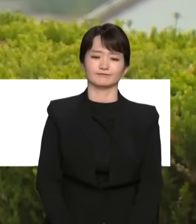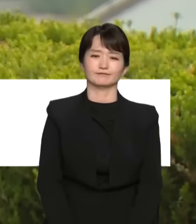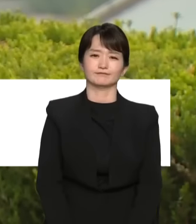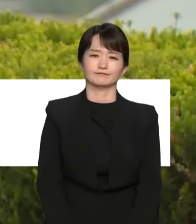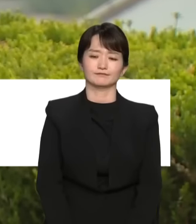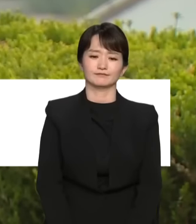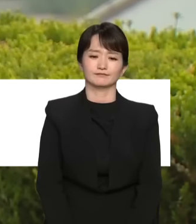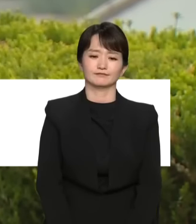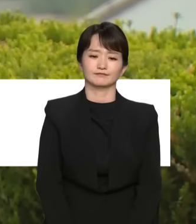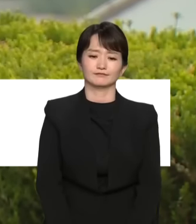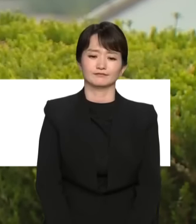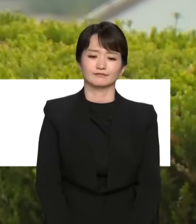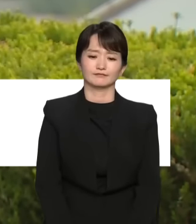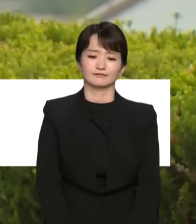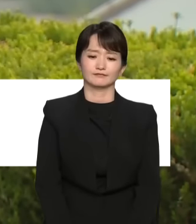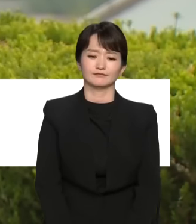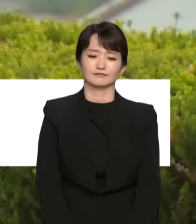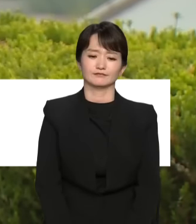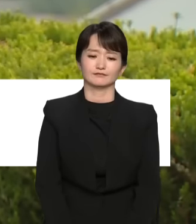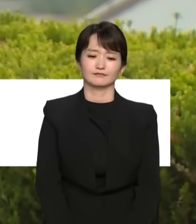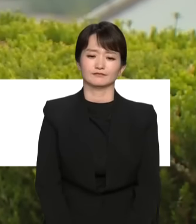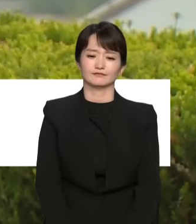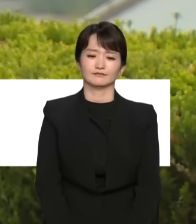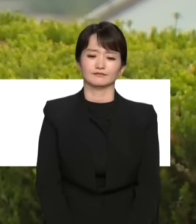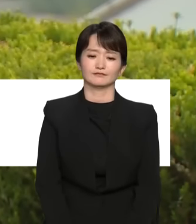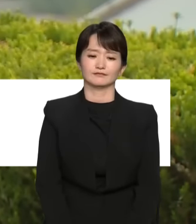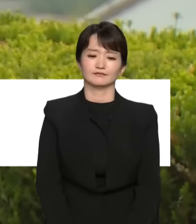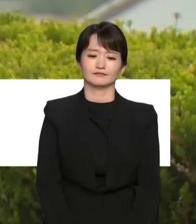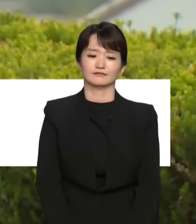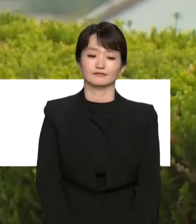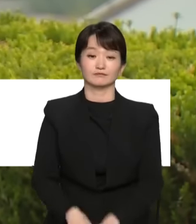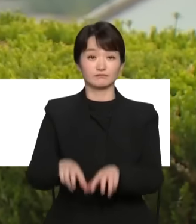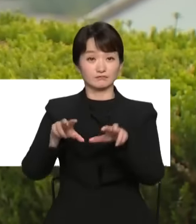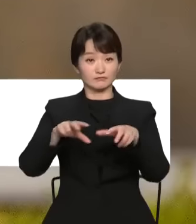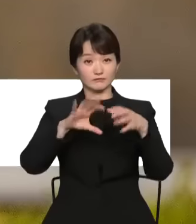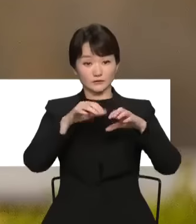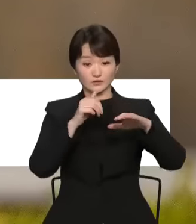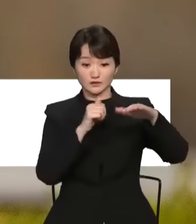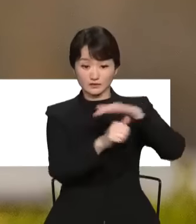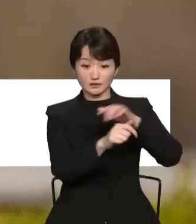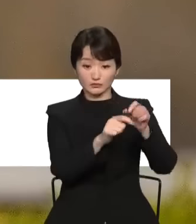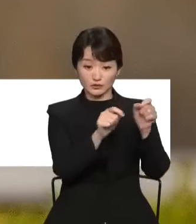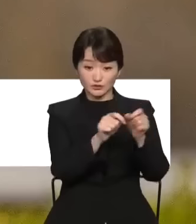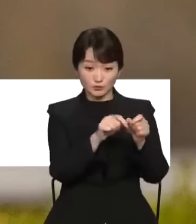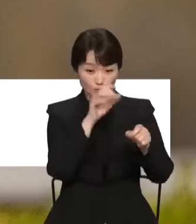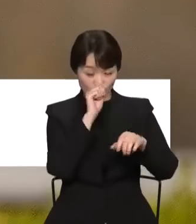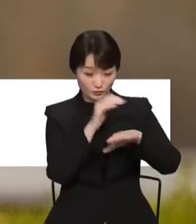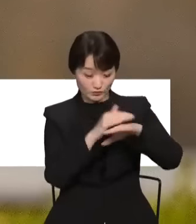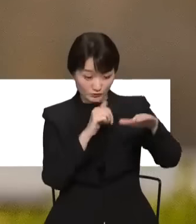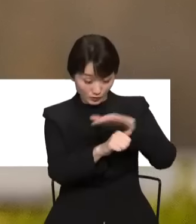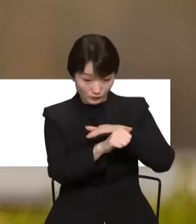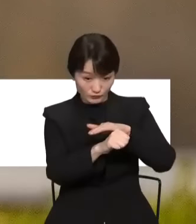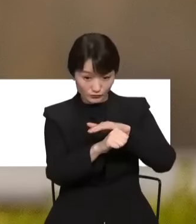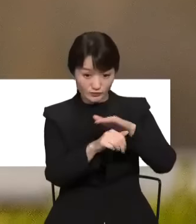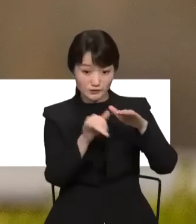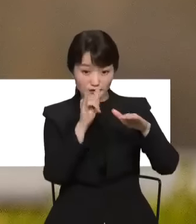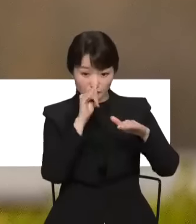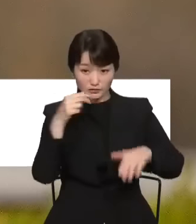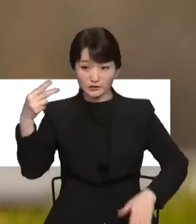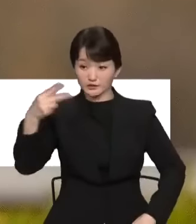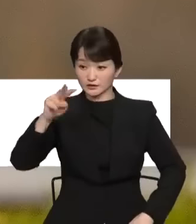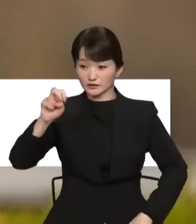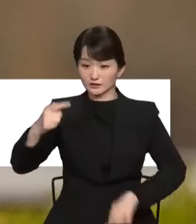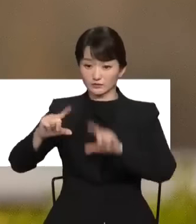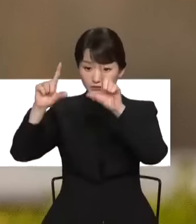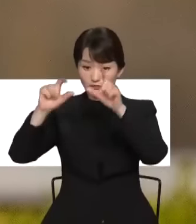tremendous party in all the country. And this team has good players, and I think